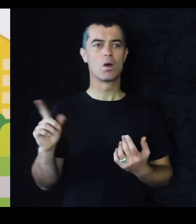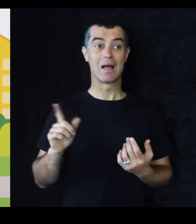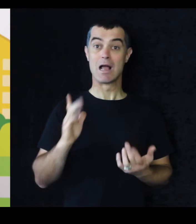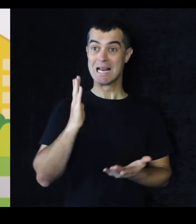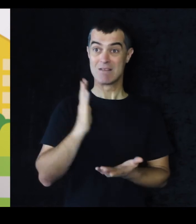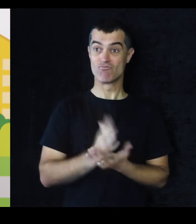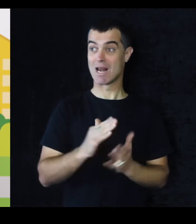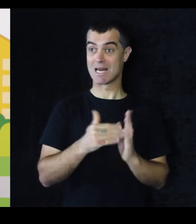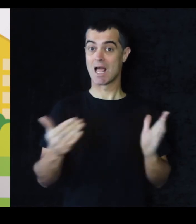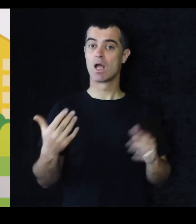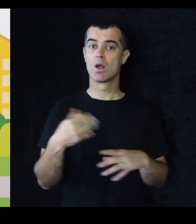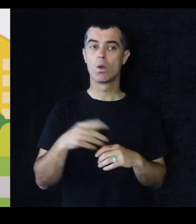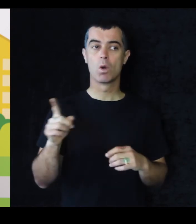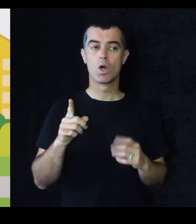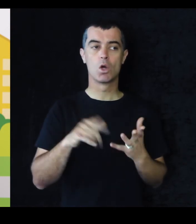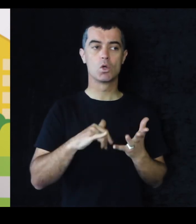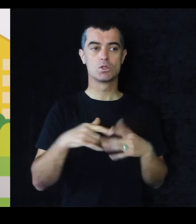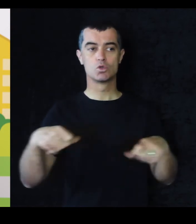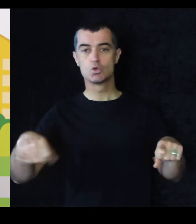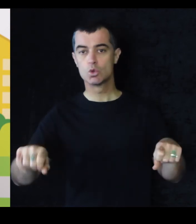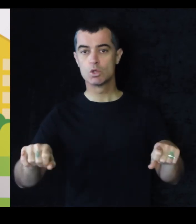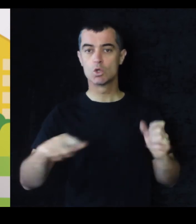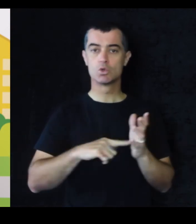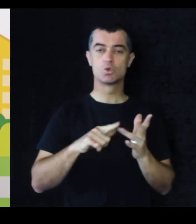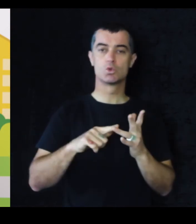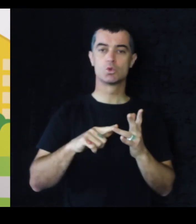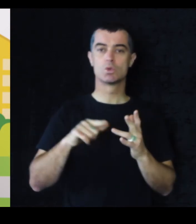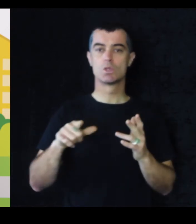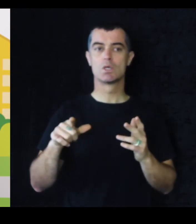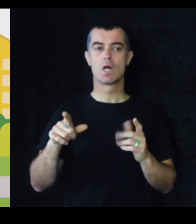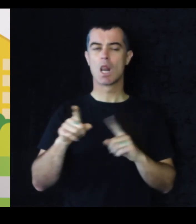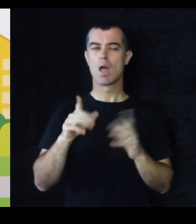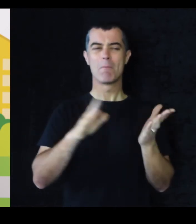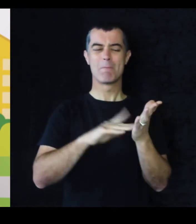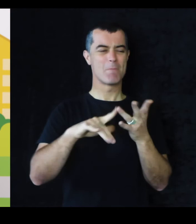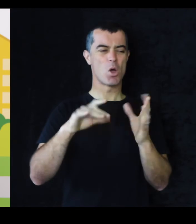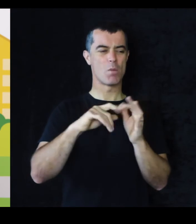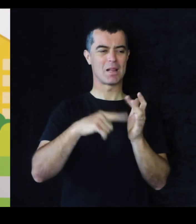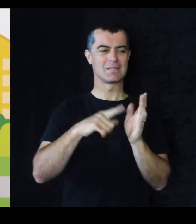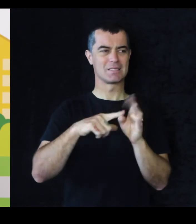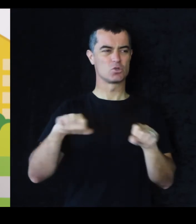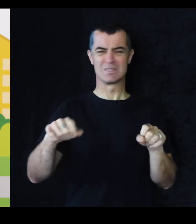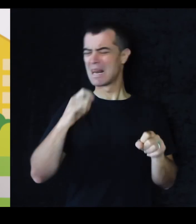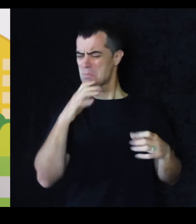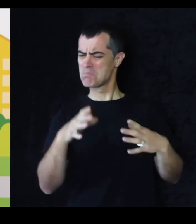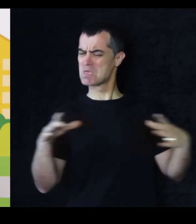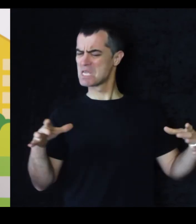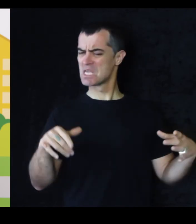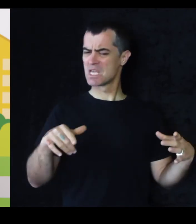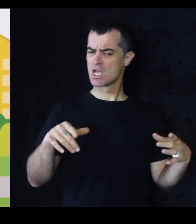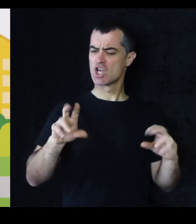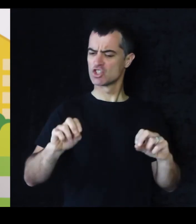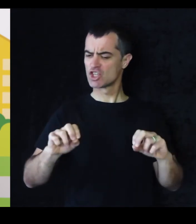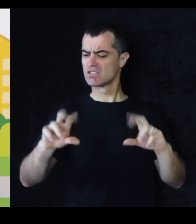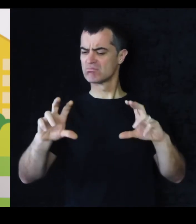right now include using a scooter to go off that. So it's like a mobility scooter. It's fairly big-ish, and you charge it up